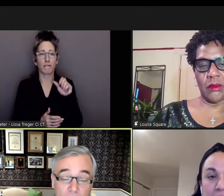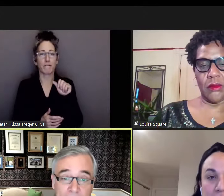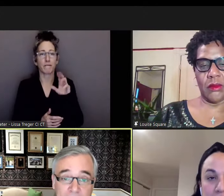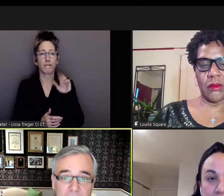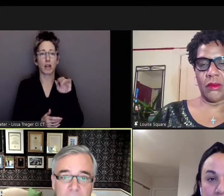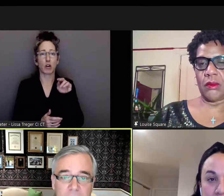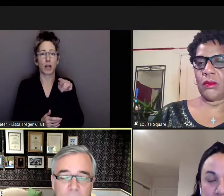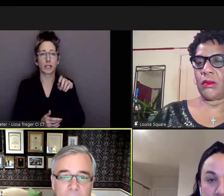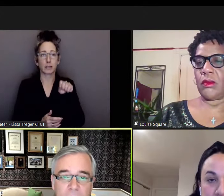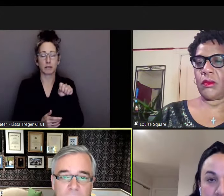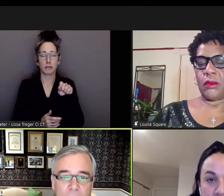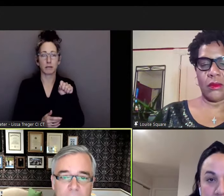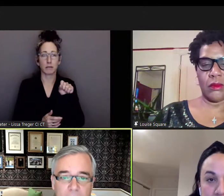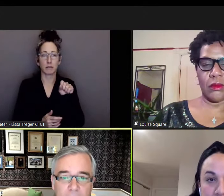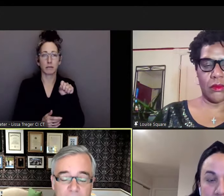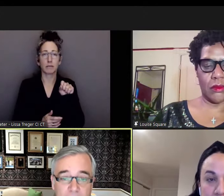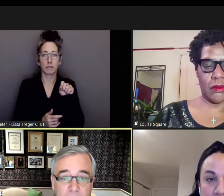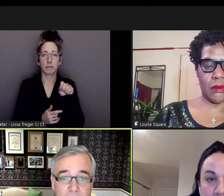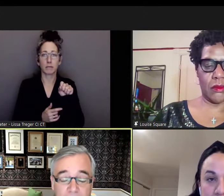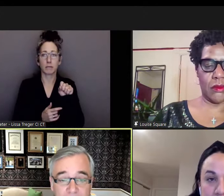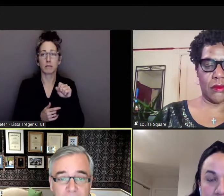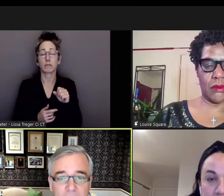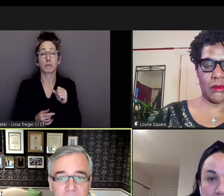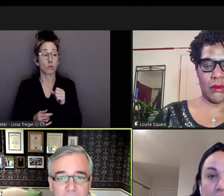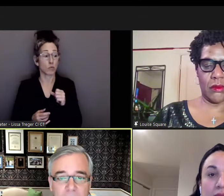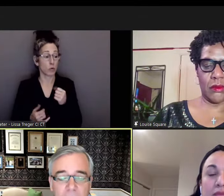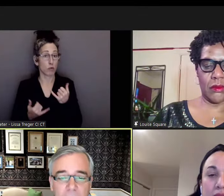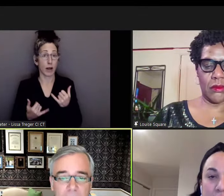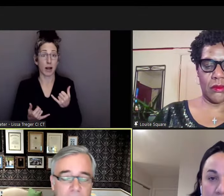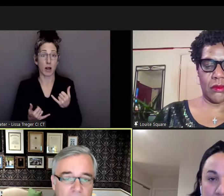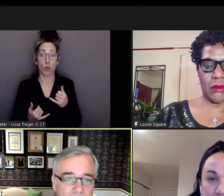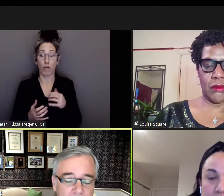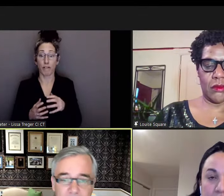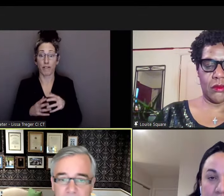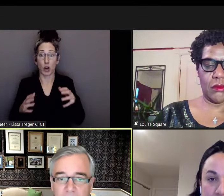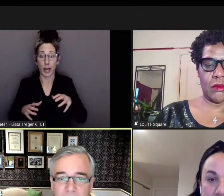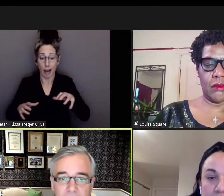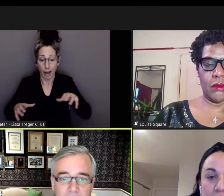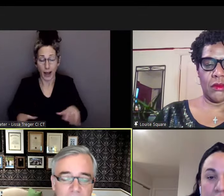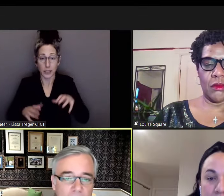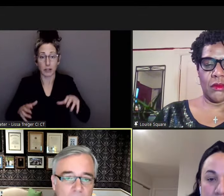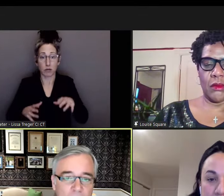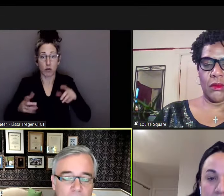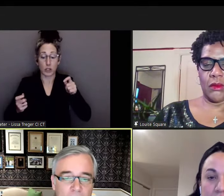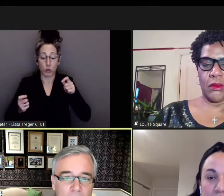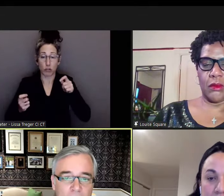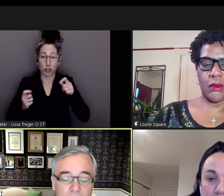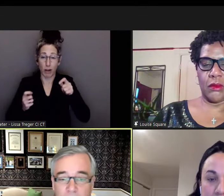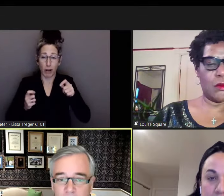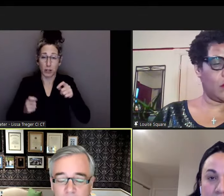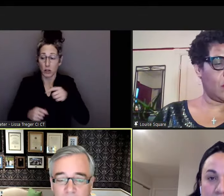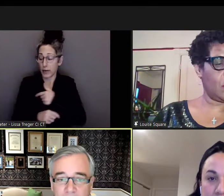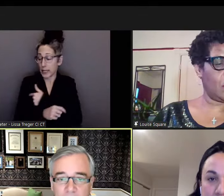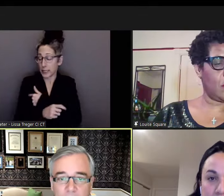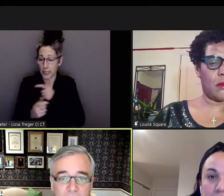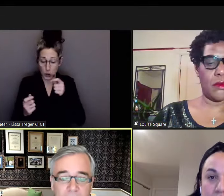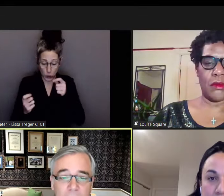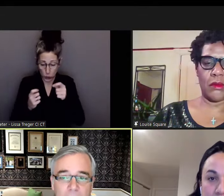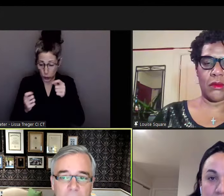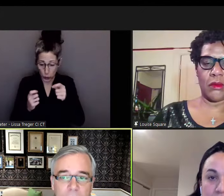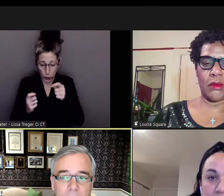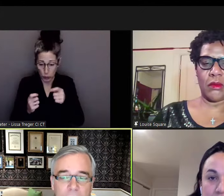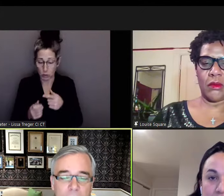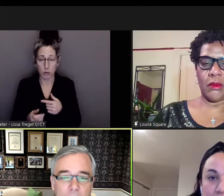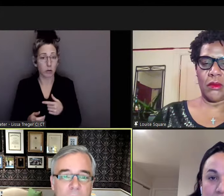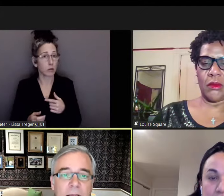been proactive. We are developing plans to modify the vaccine if needed, or booster plans or whatever.